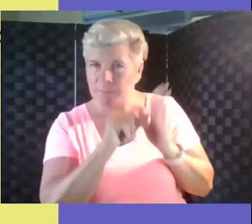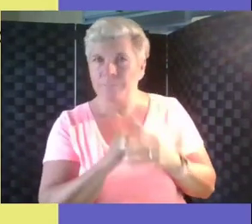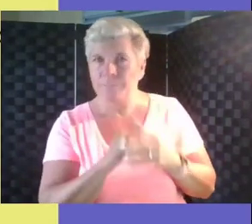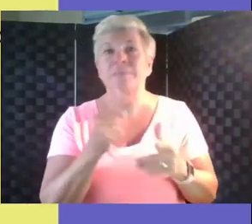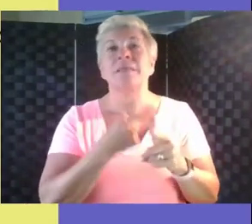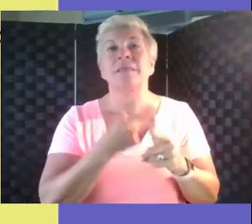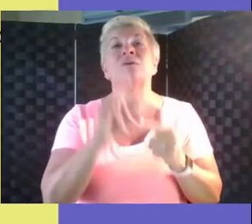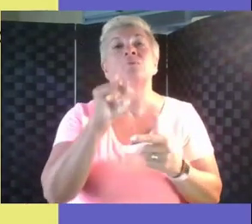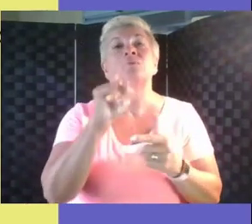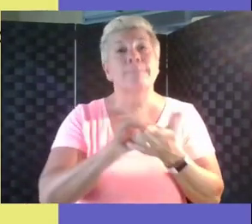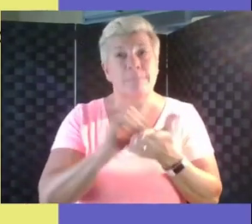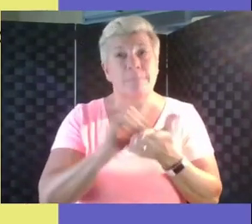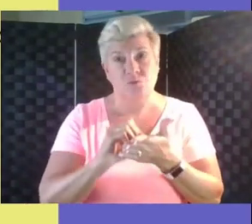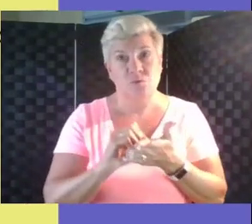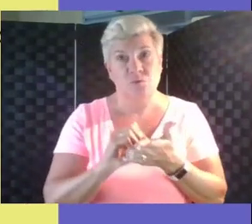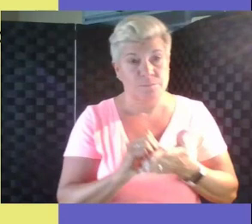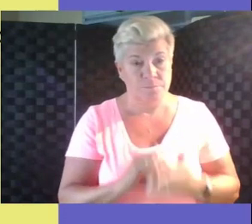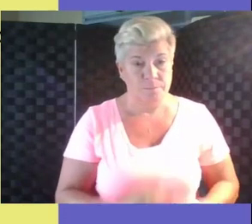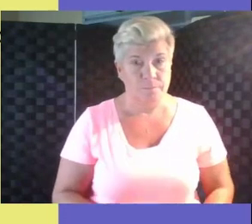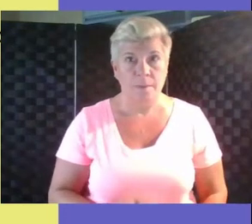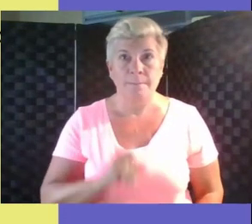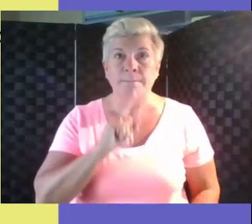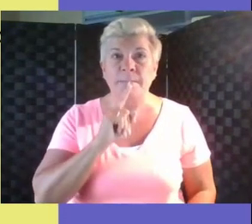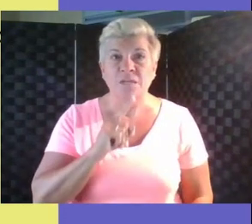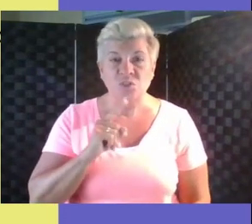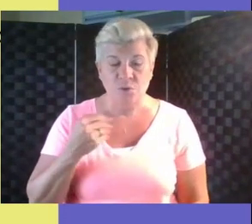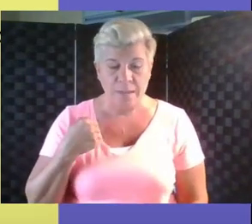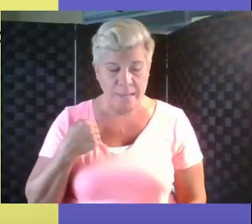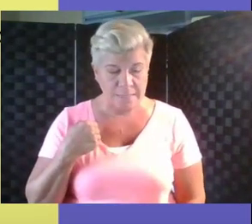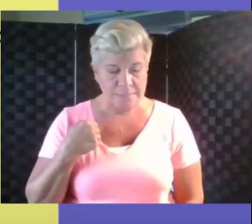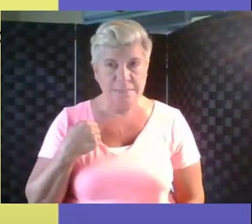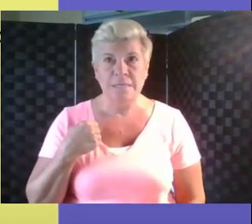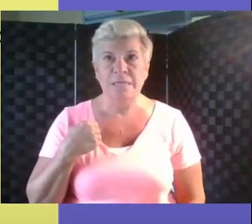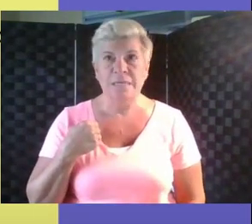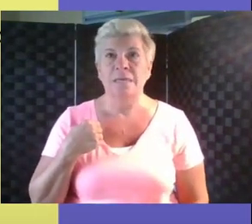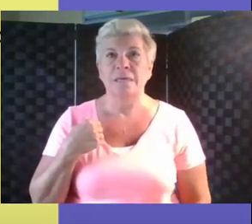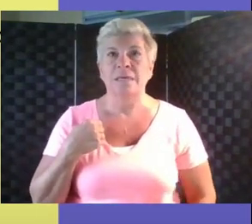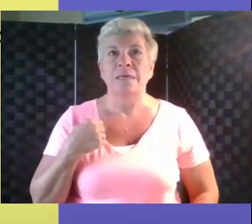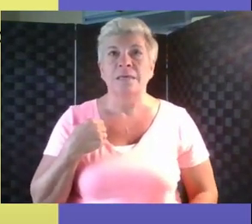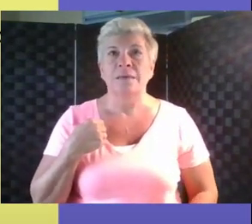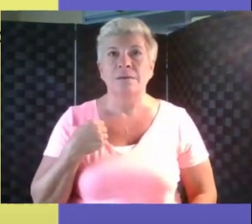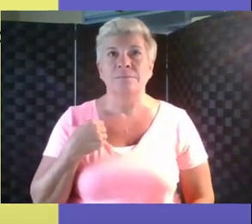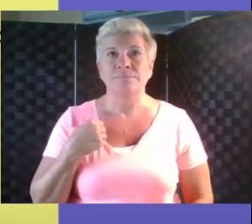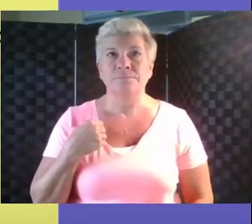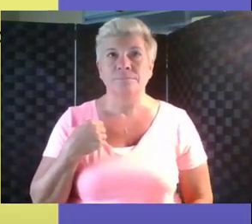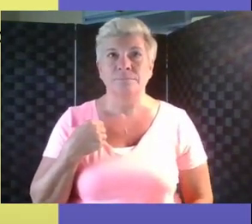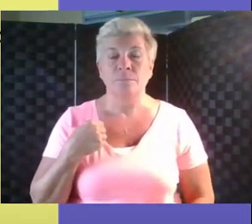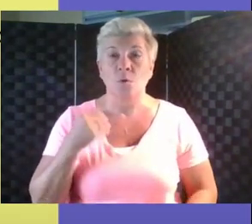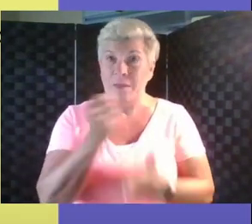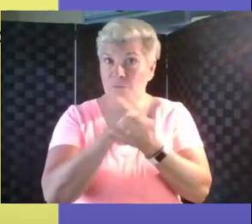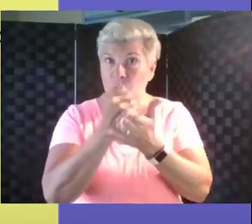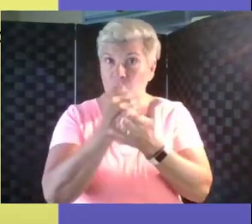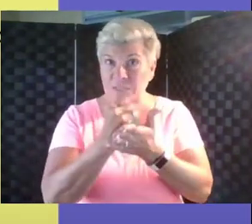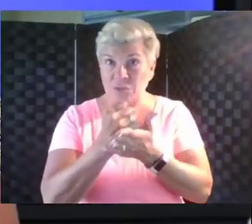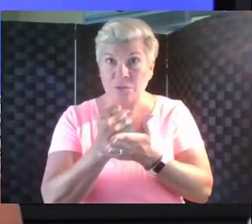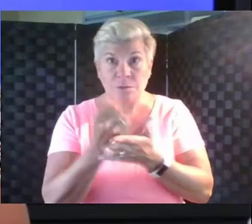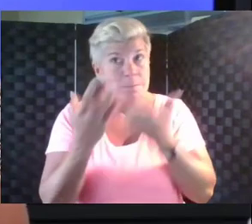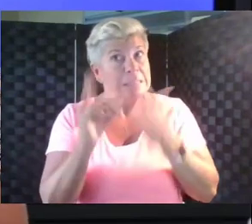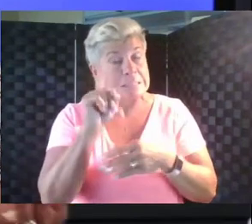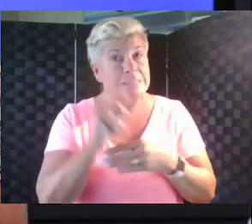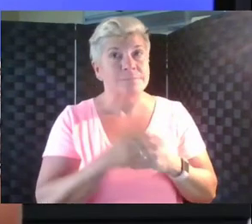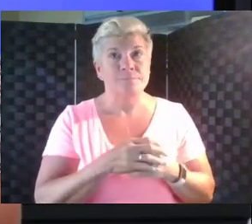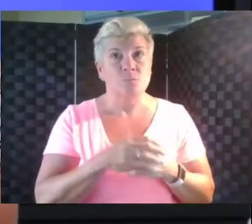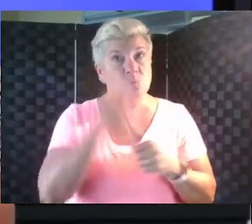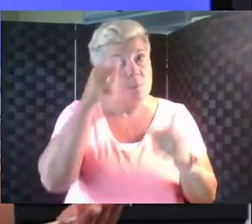then you're going to need a pencil. Double check, make sure it has an eraser, or you've got one of those big fat pink erasers handy because you might need